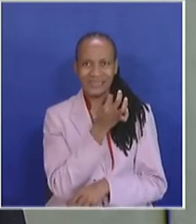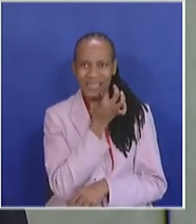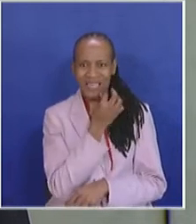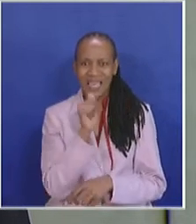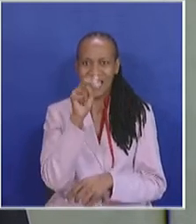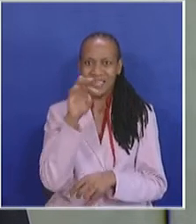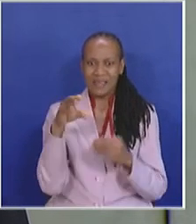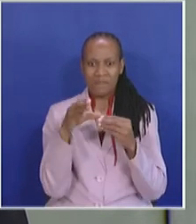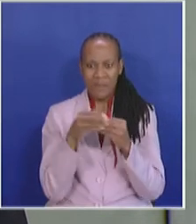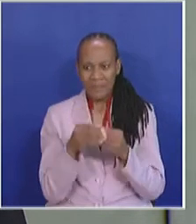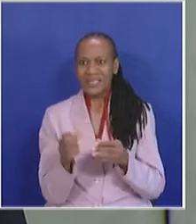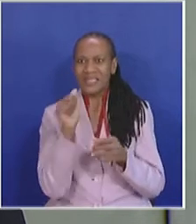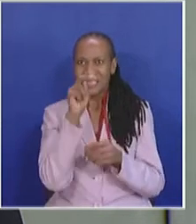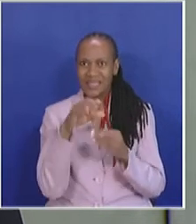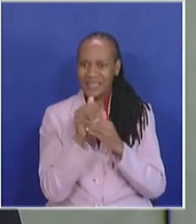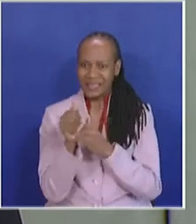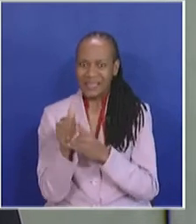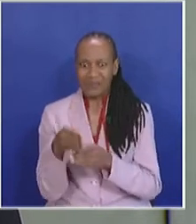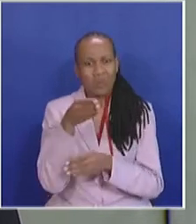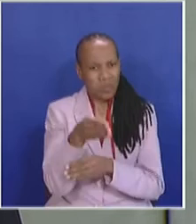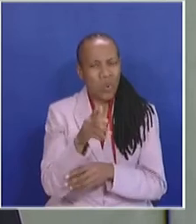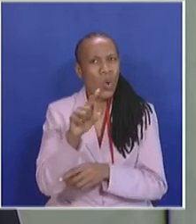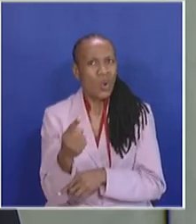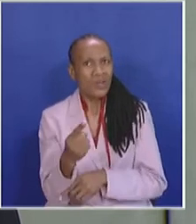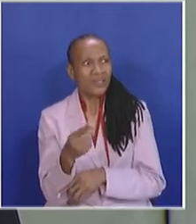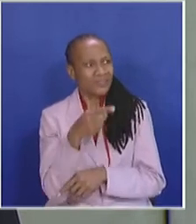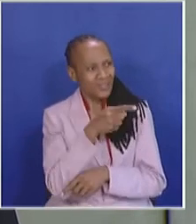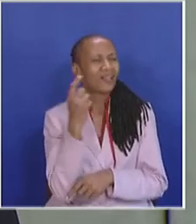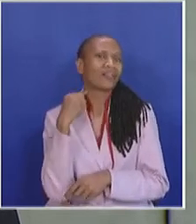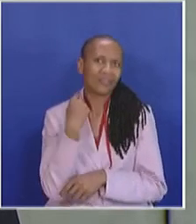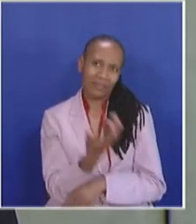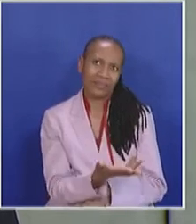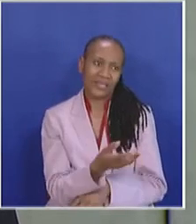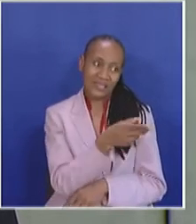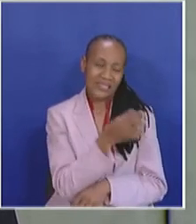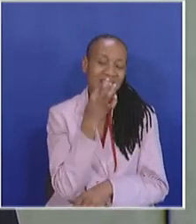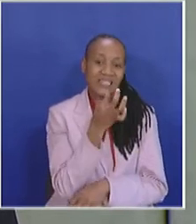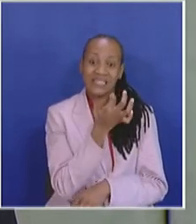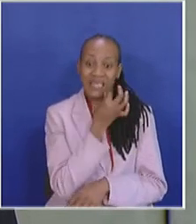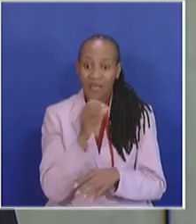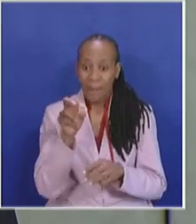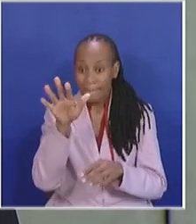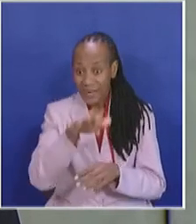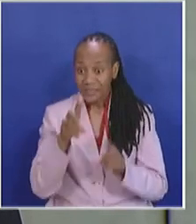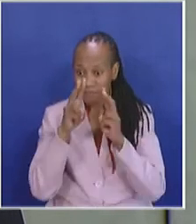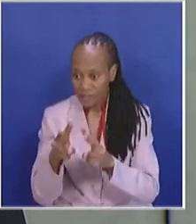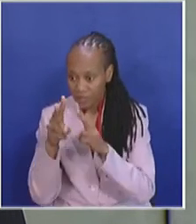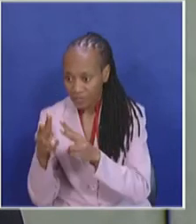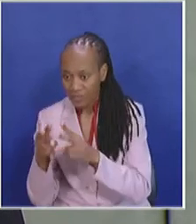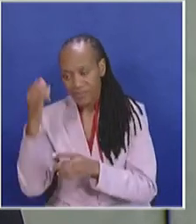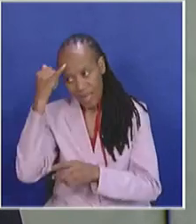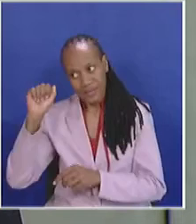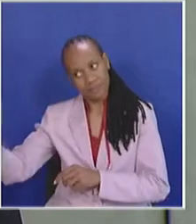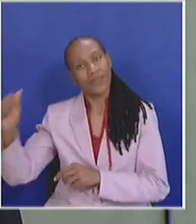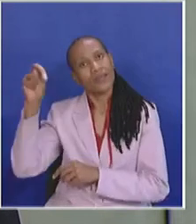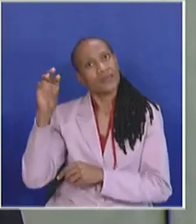leaders. He misleads the House by saying that sites were identified by ANC members and leaders. One